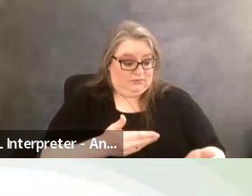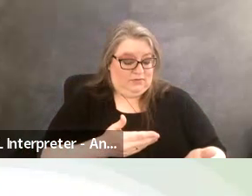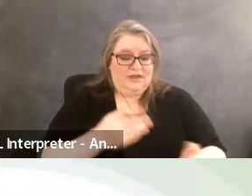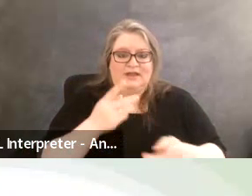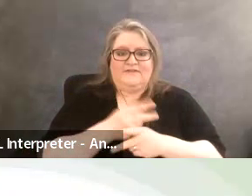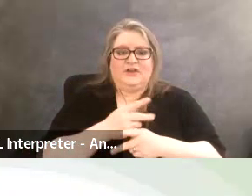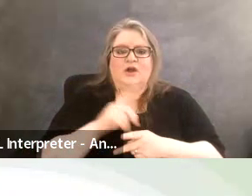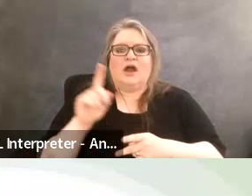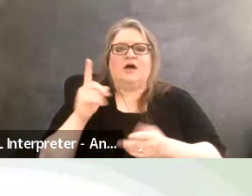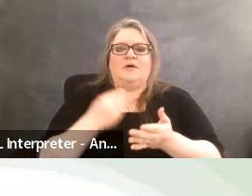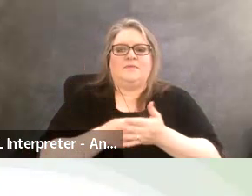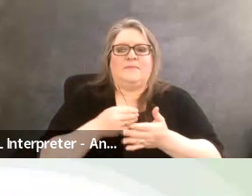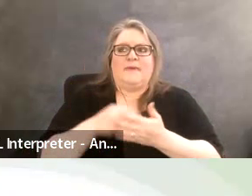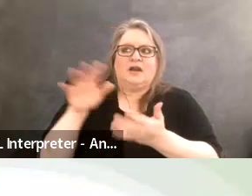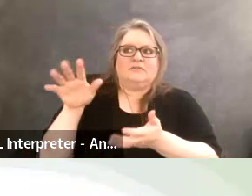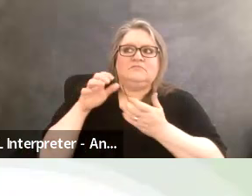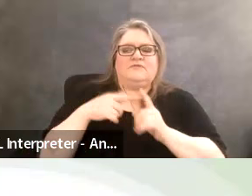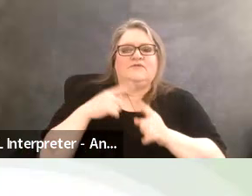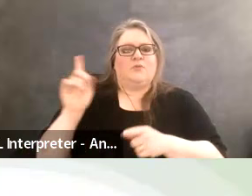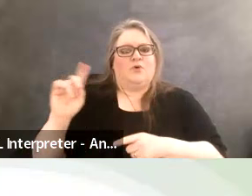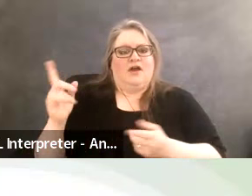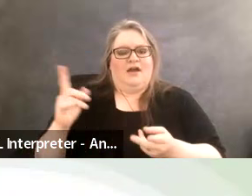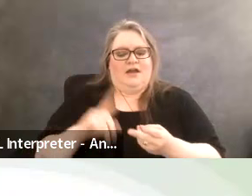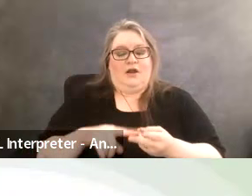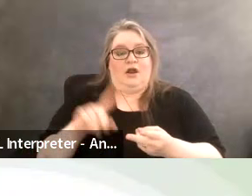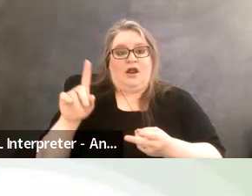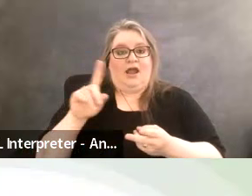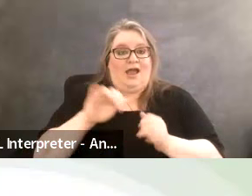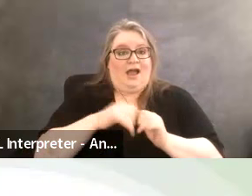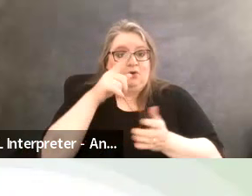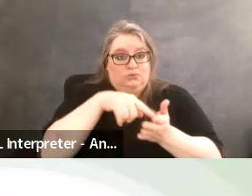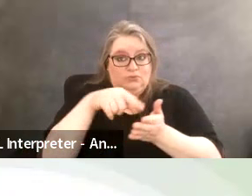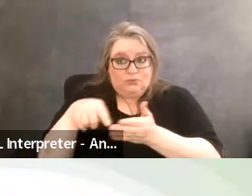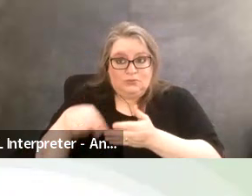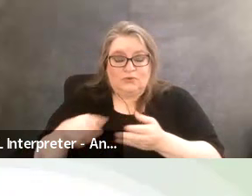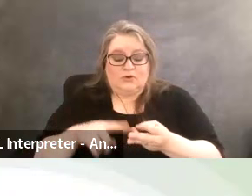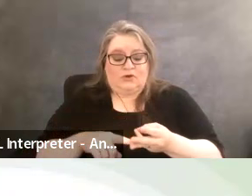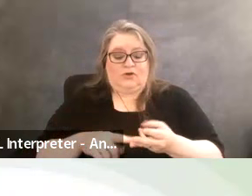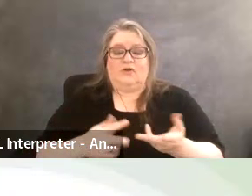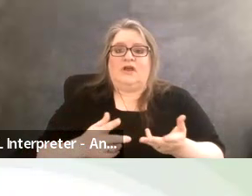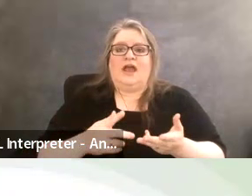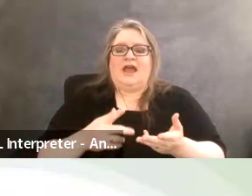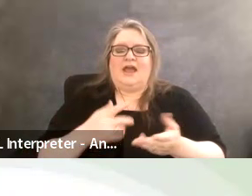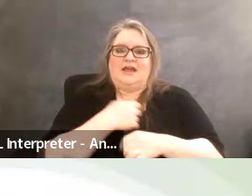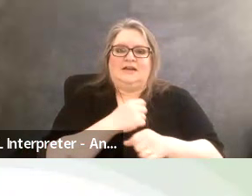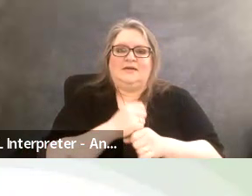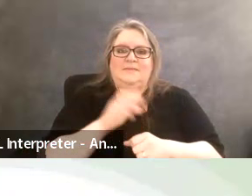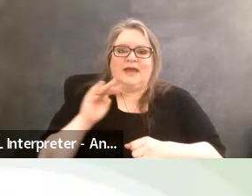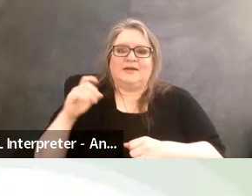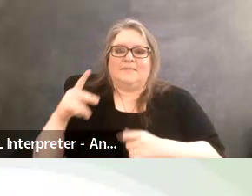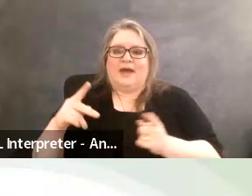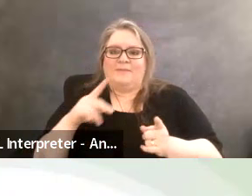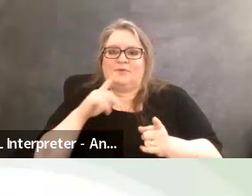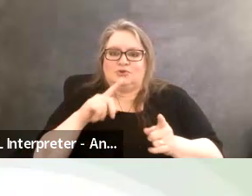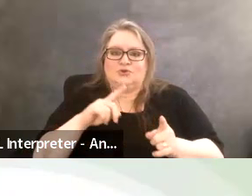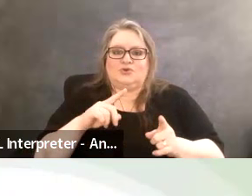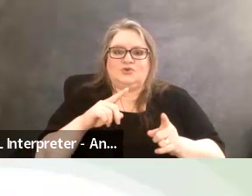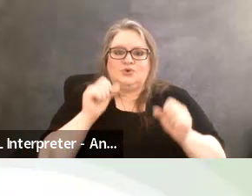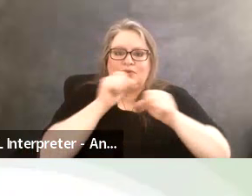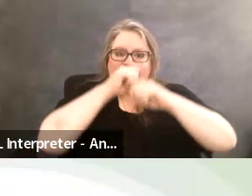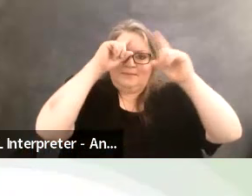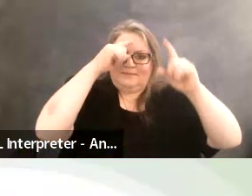coming from, where your money is going to, and how it gets there. And draw a map. Actually do the bubbles, do the